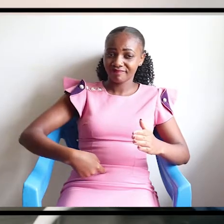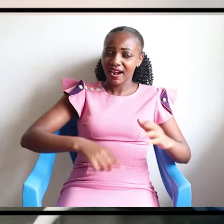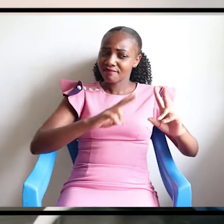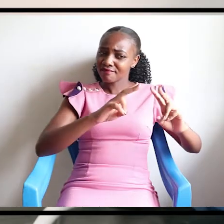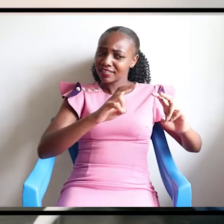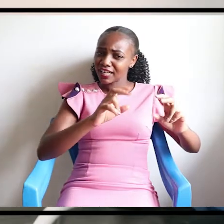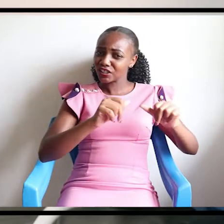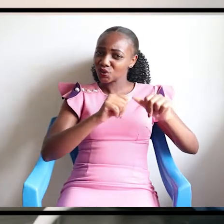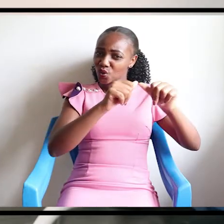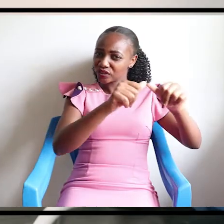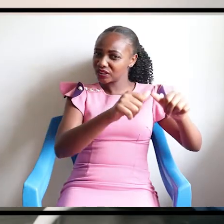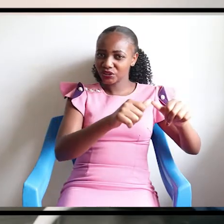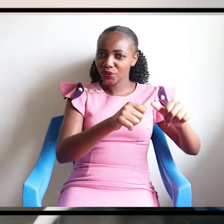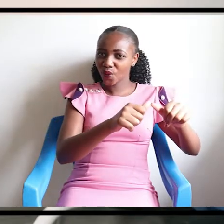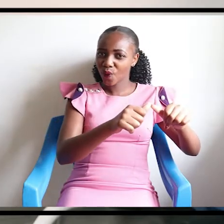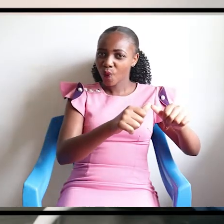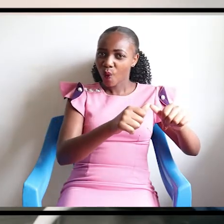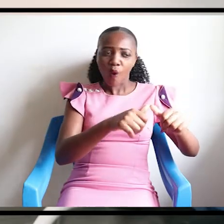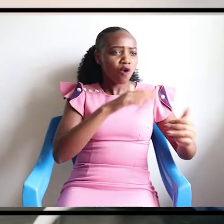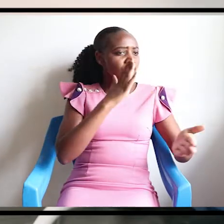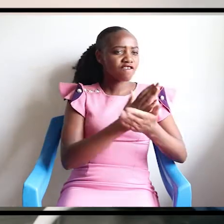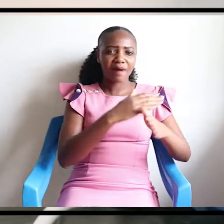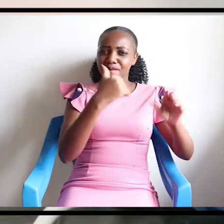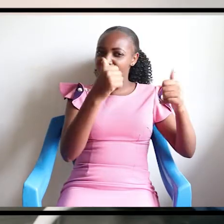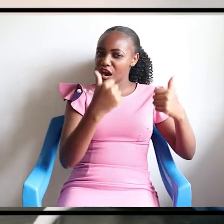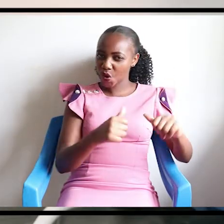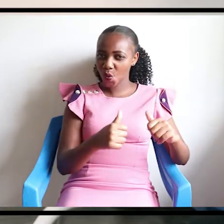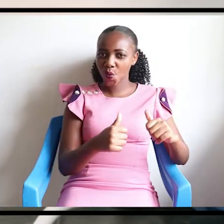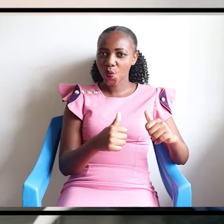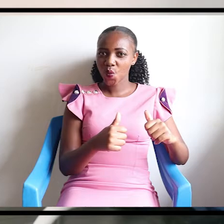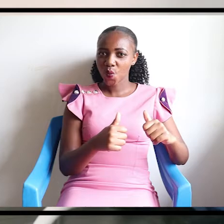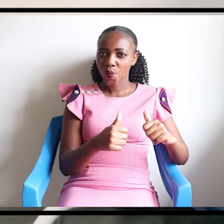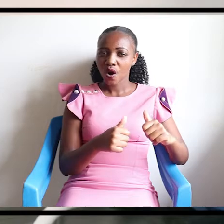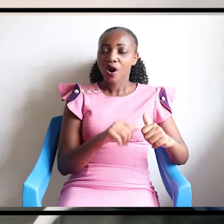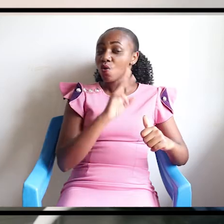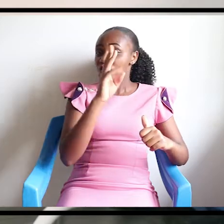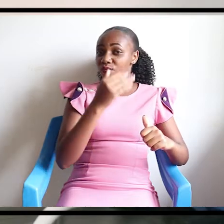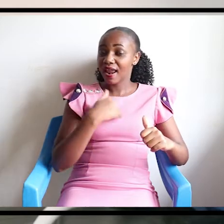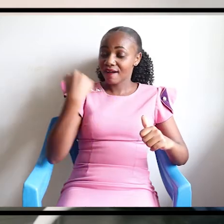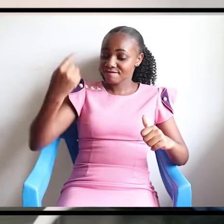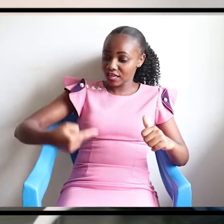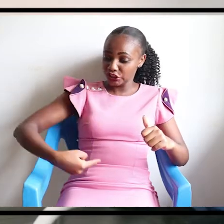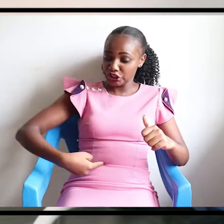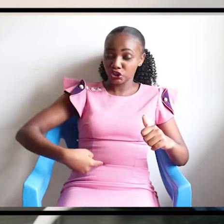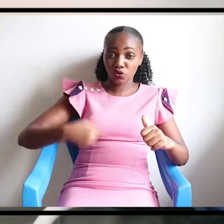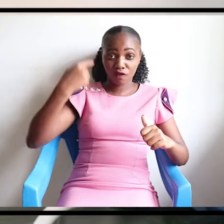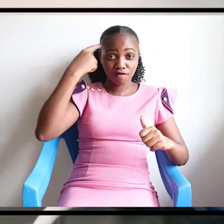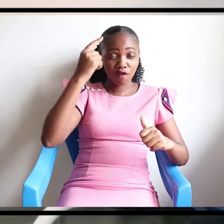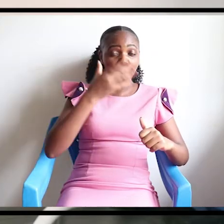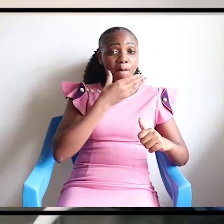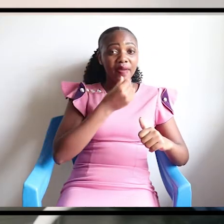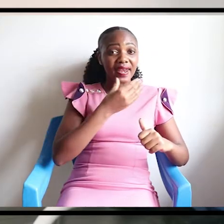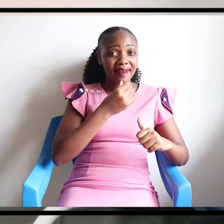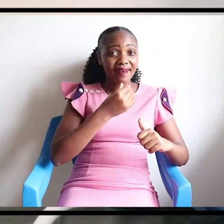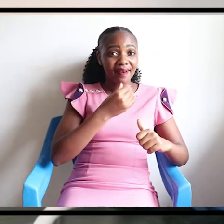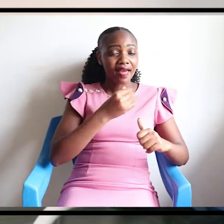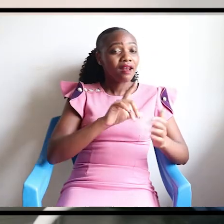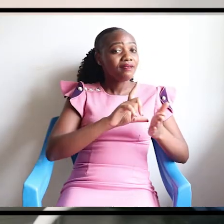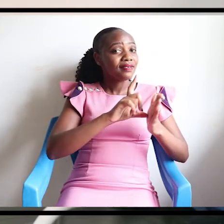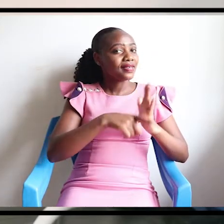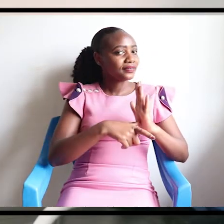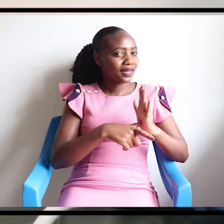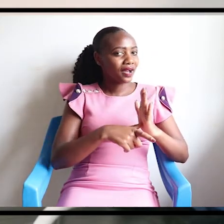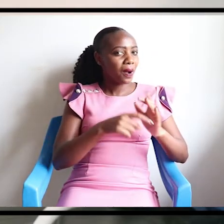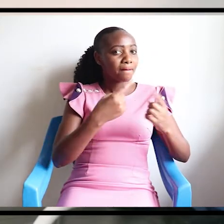It has mm-hmm. not yet come out to the market. Mm-hmm. There will also be an injection, like the 3-month injection for the women. Mm-hmm. There will be an injection